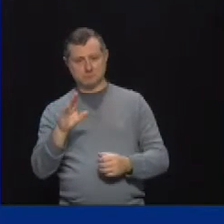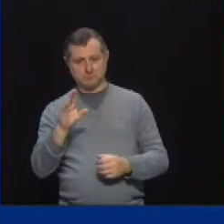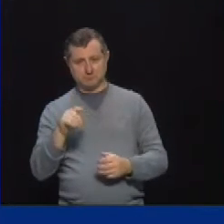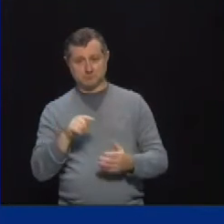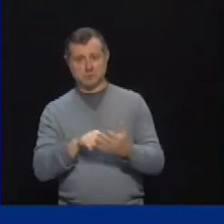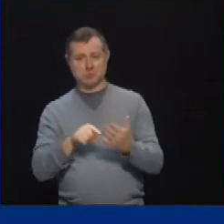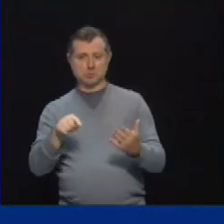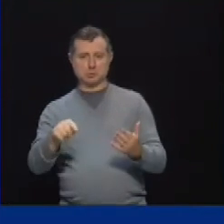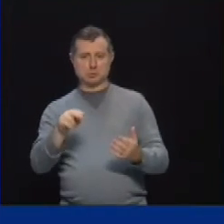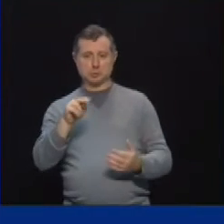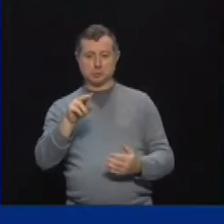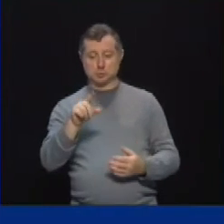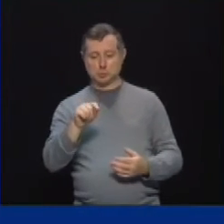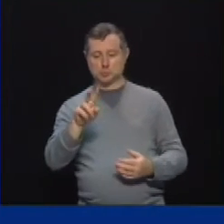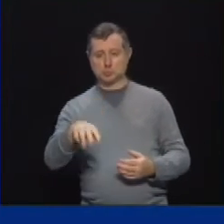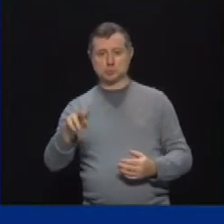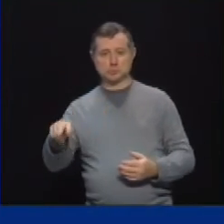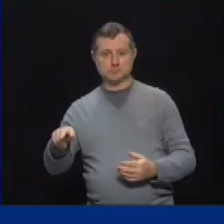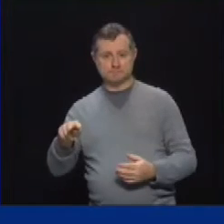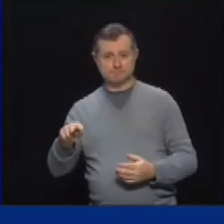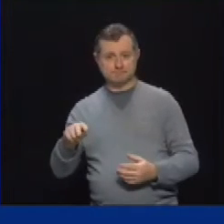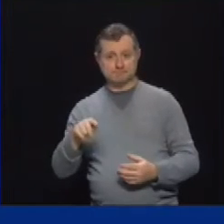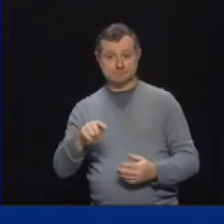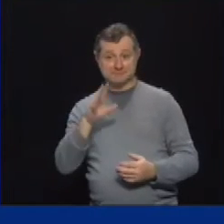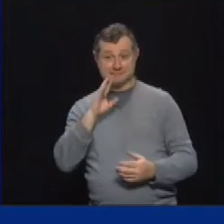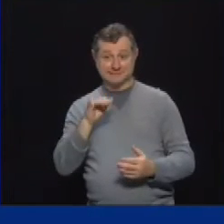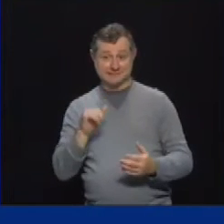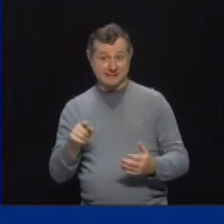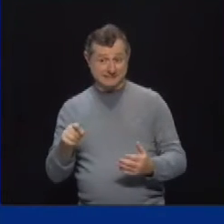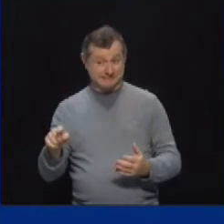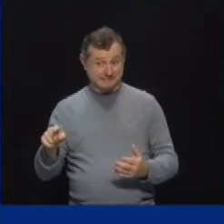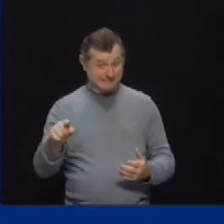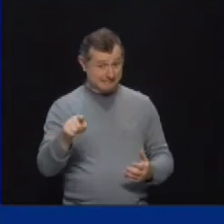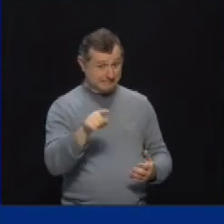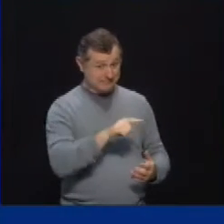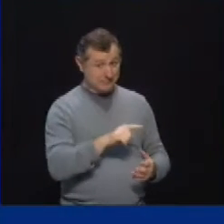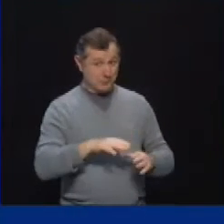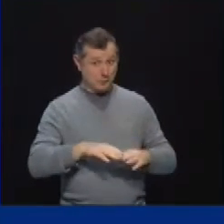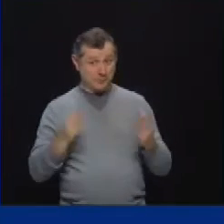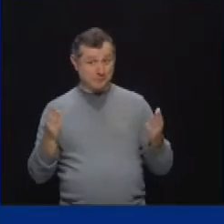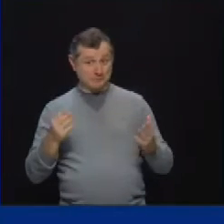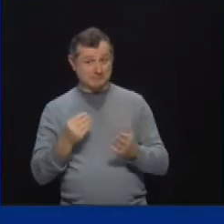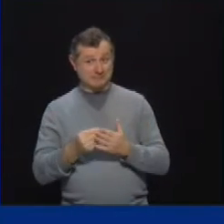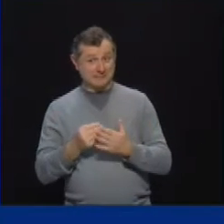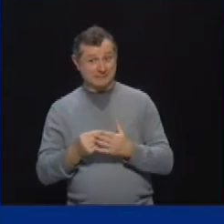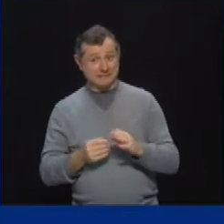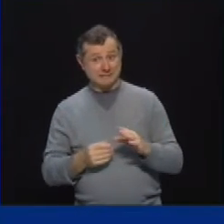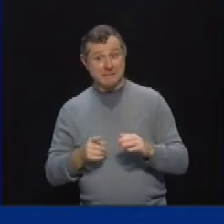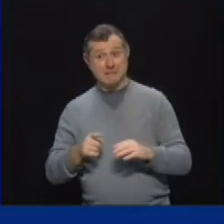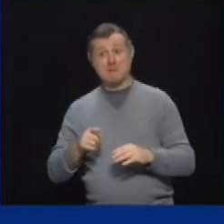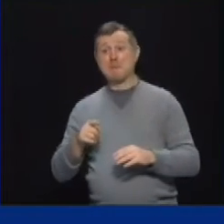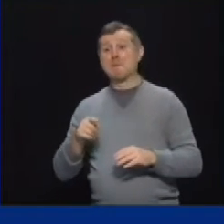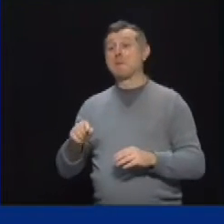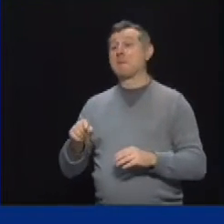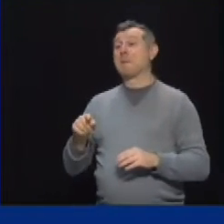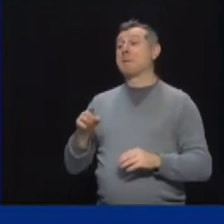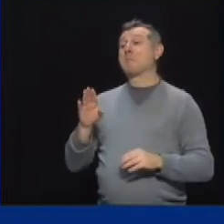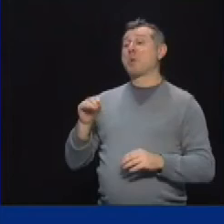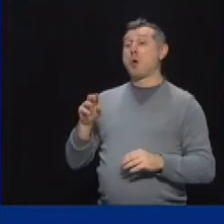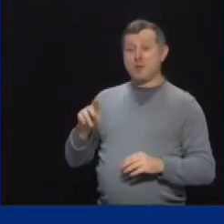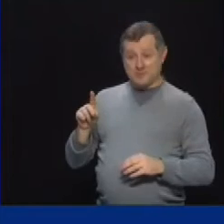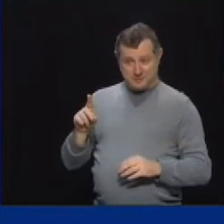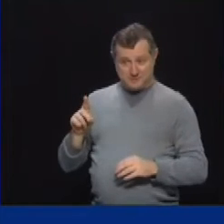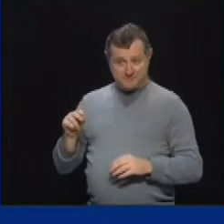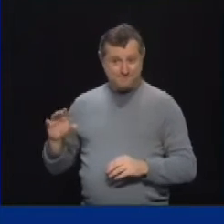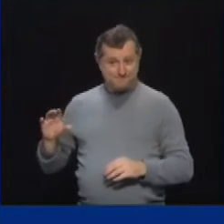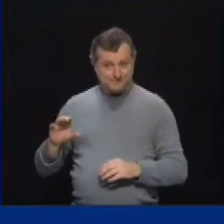to unleash the money that's in that bond, which I believe will give us the resources we need to be able to start doing all the